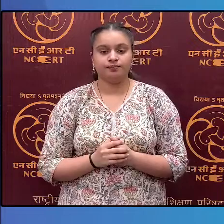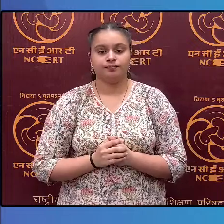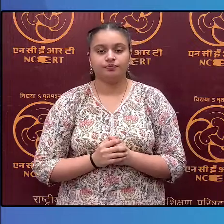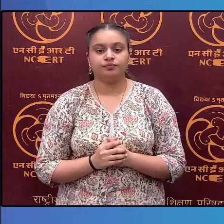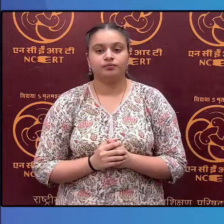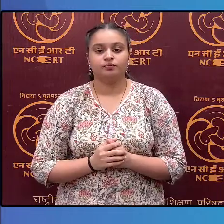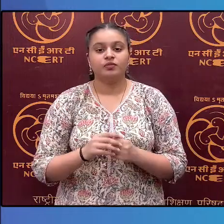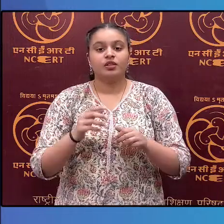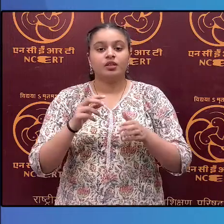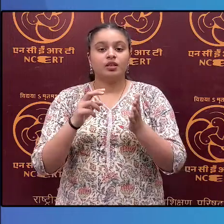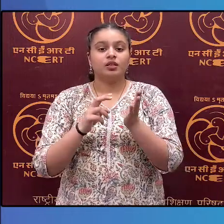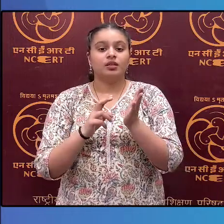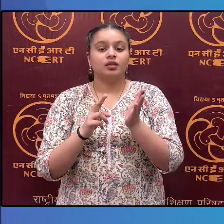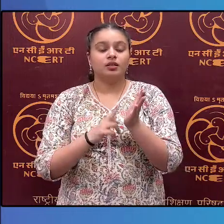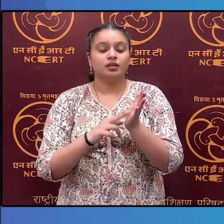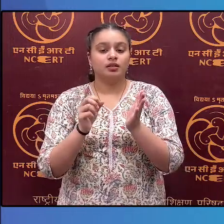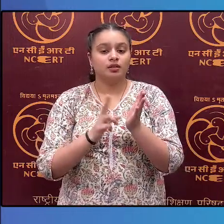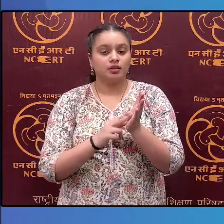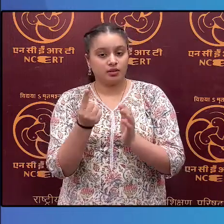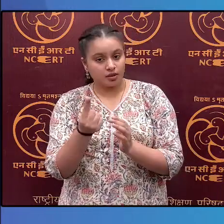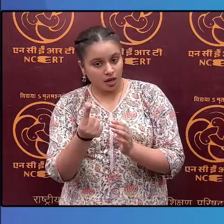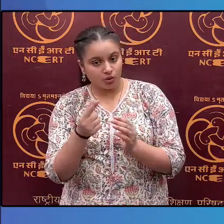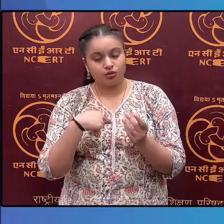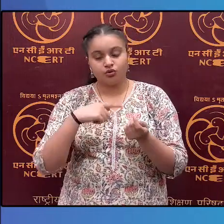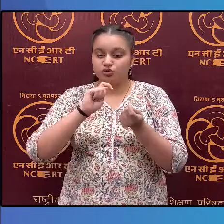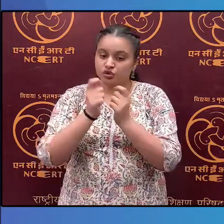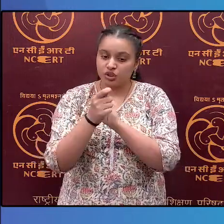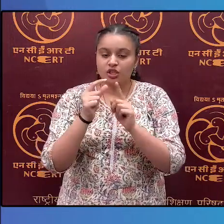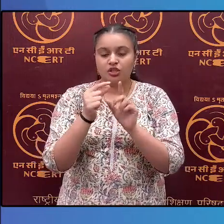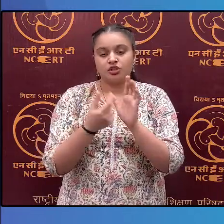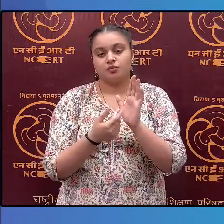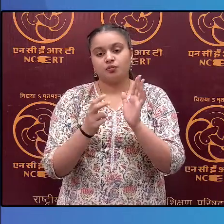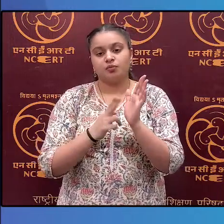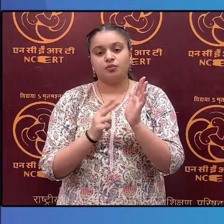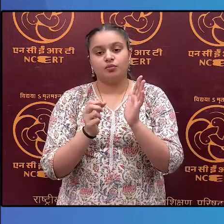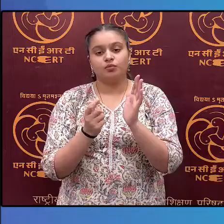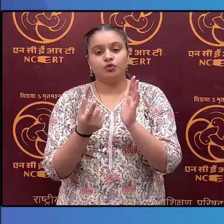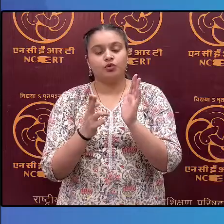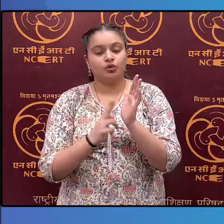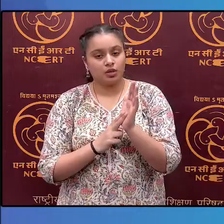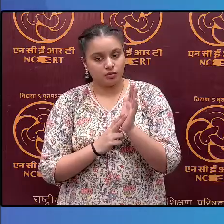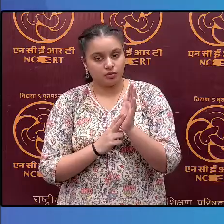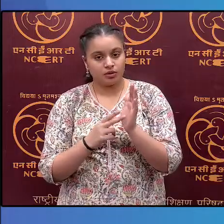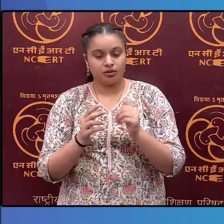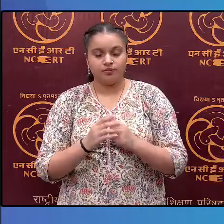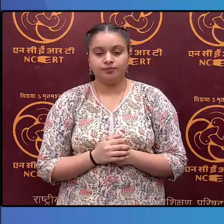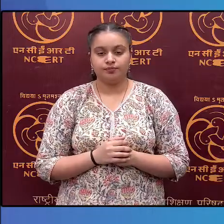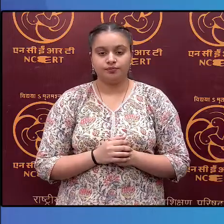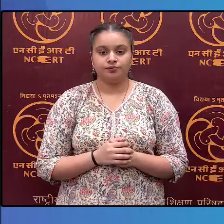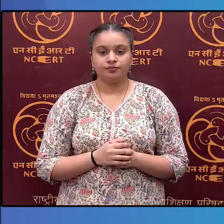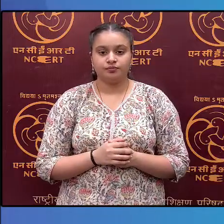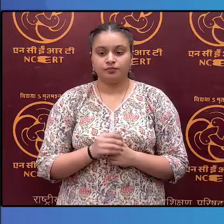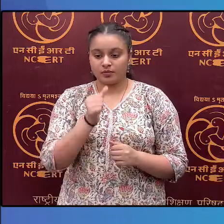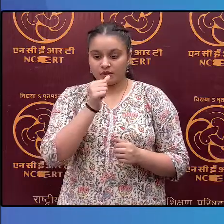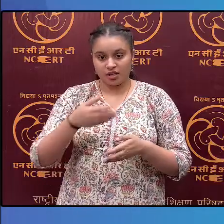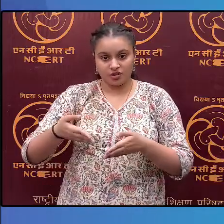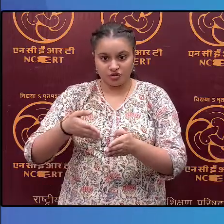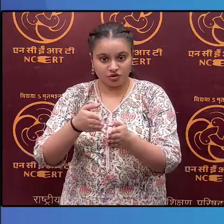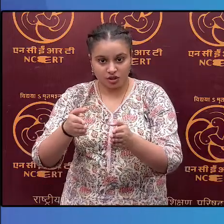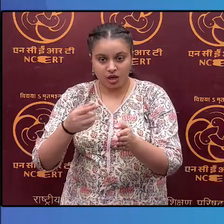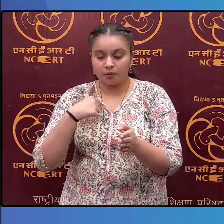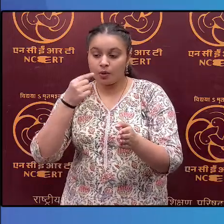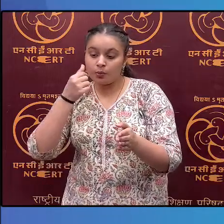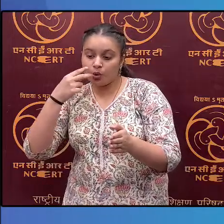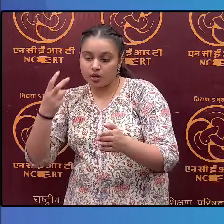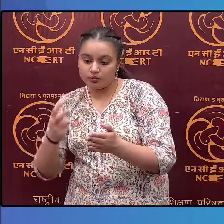a noun with a pronoun. Next example also we will see, the boy jumped into the stream and pulled the